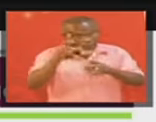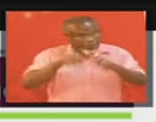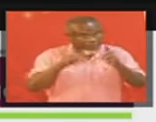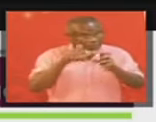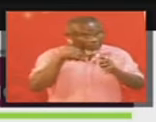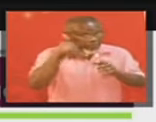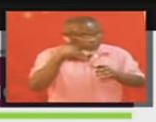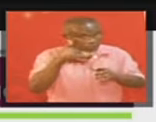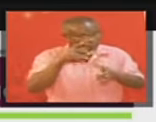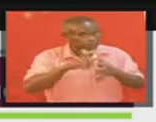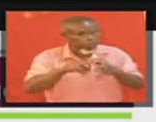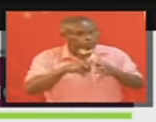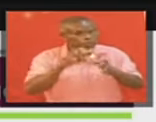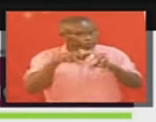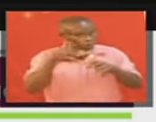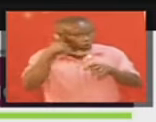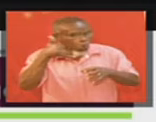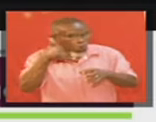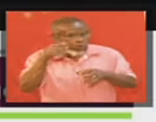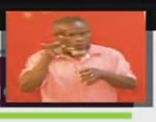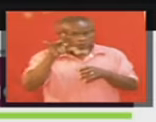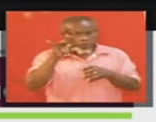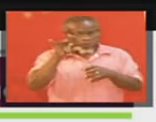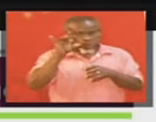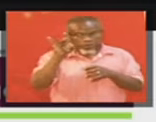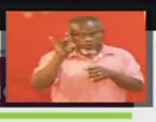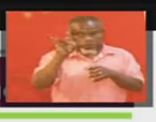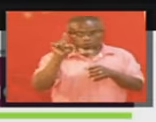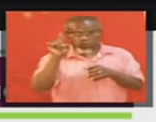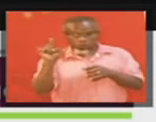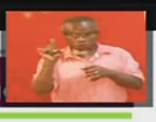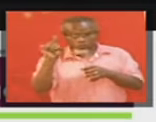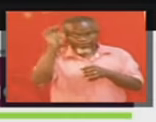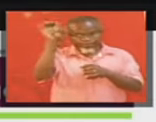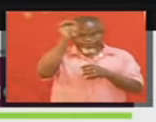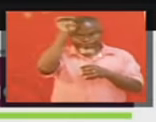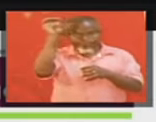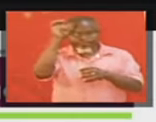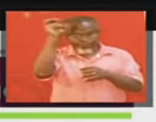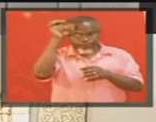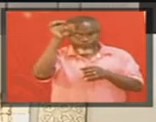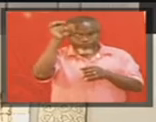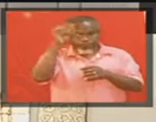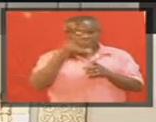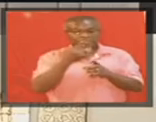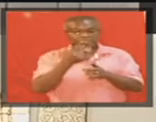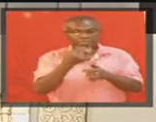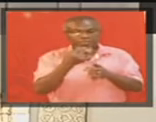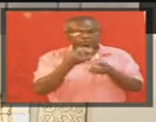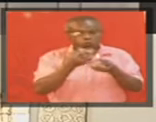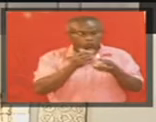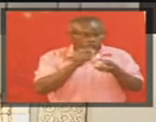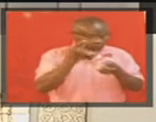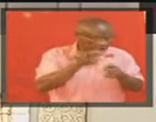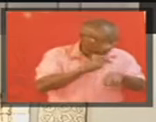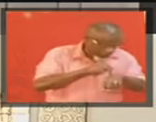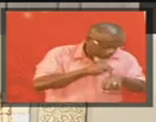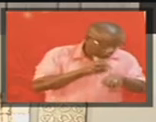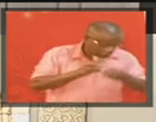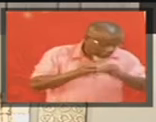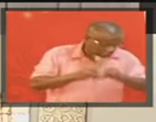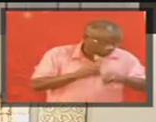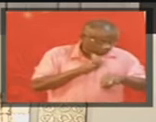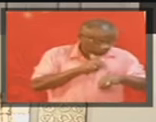them know how you are feeling, and also give them the results of the reading that you have just got. So the pulse oximeter, just